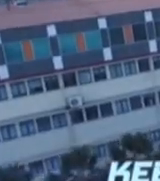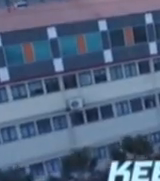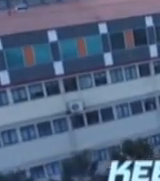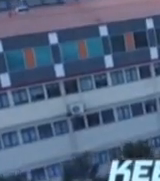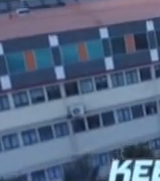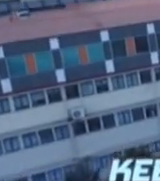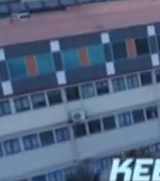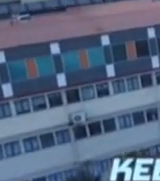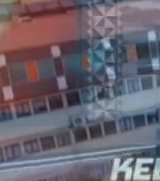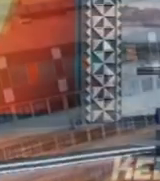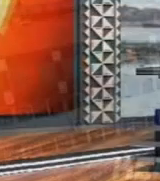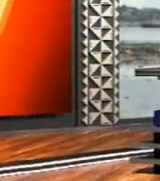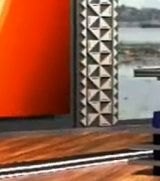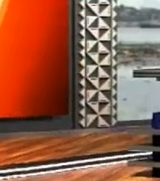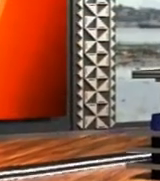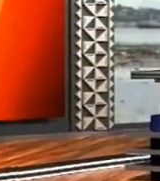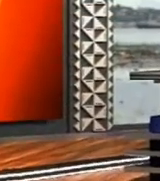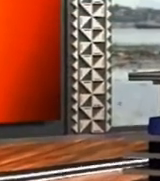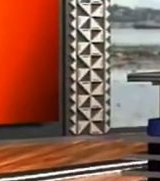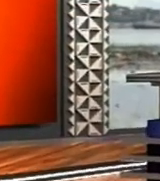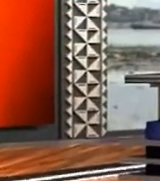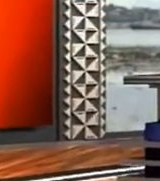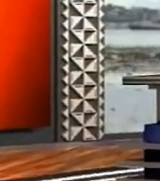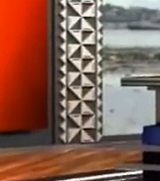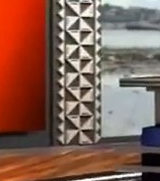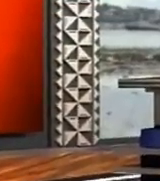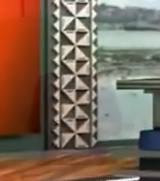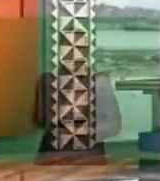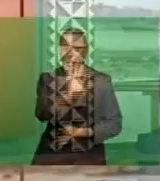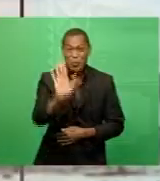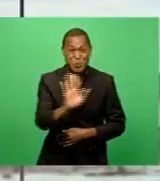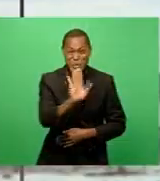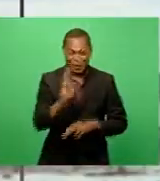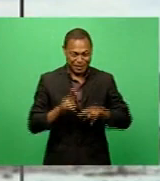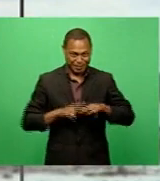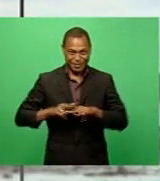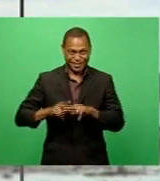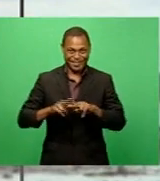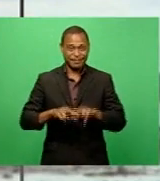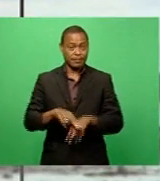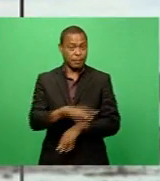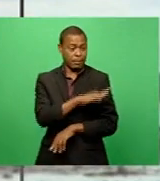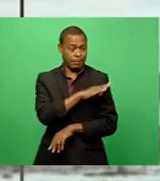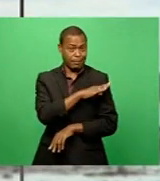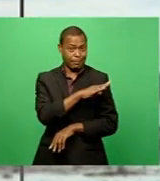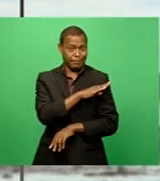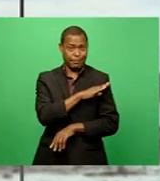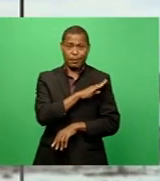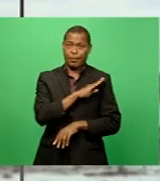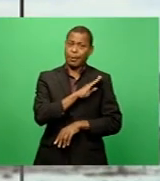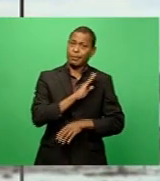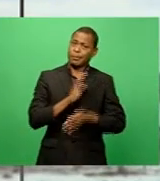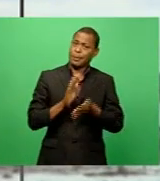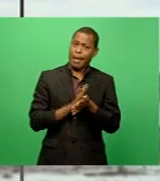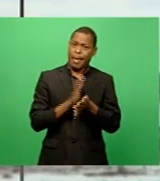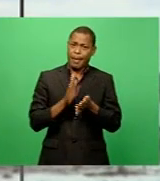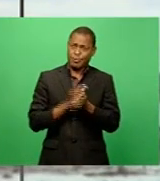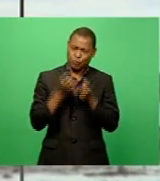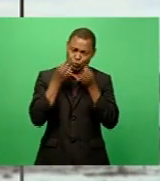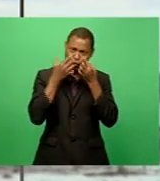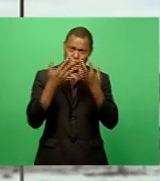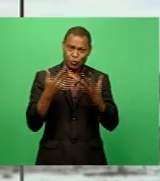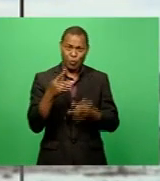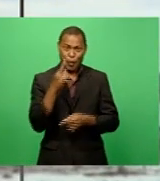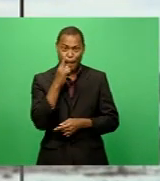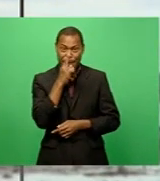Suva, Edwin Nunn. Pulau Naka, Fiji. Prime Minister Voreqe Bainimarama is pleased with the show of Fijian